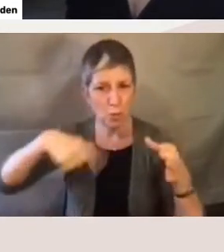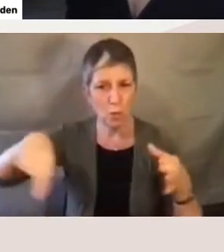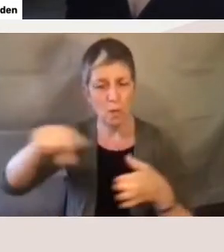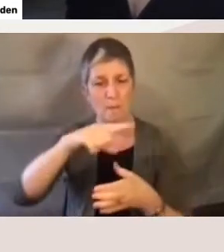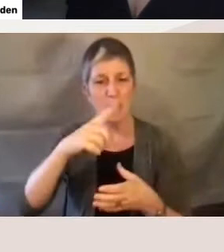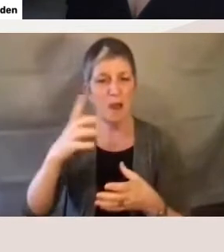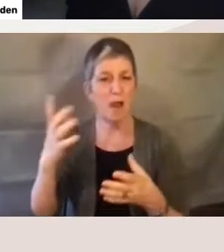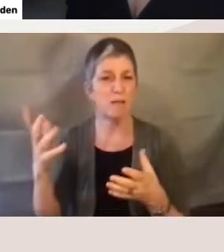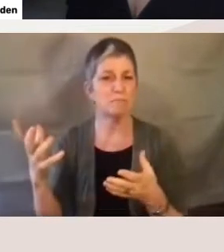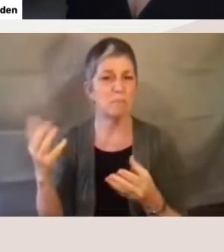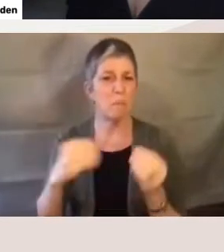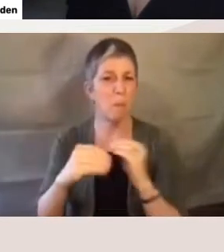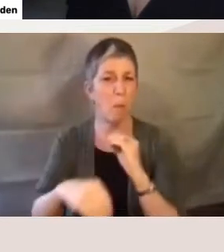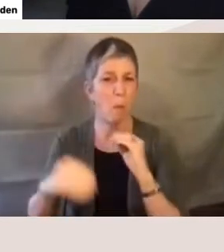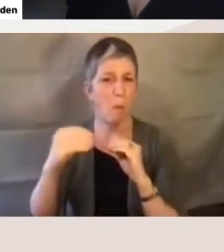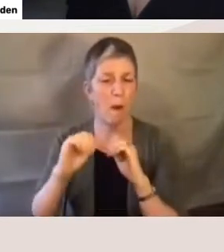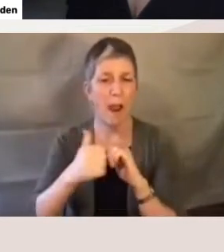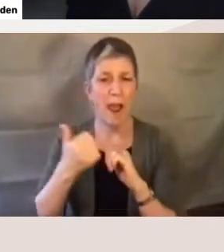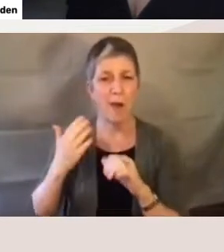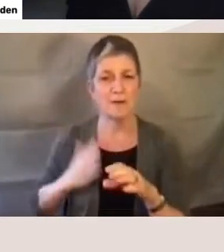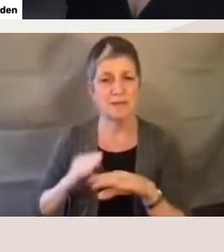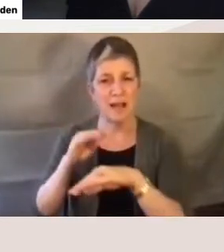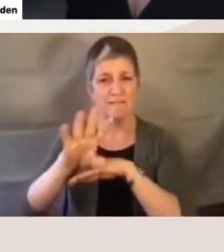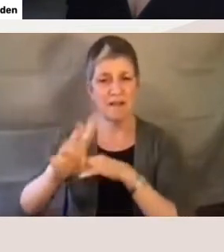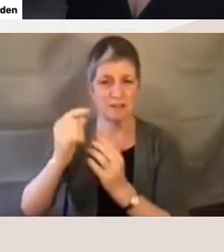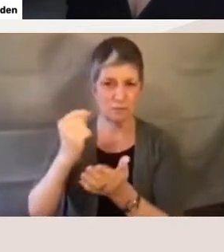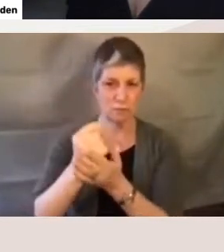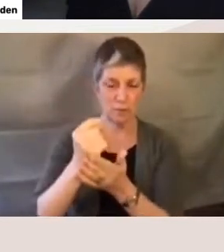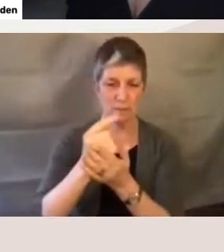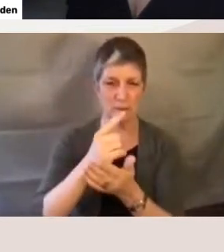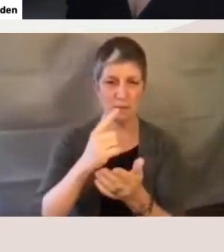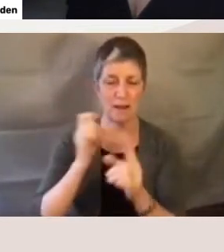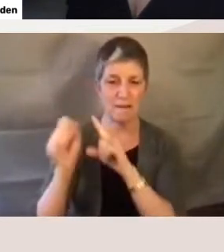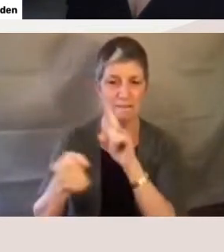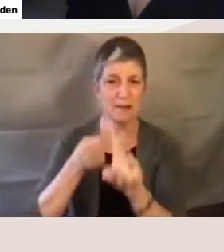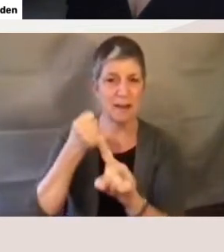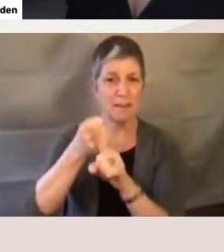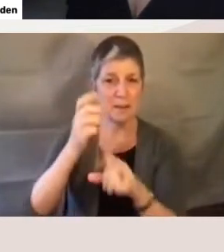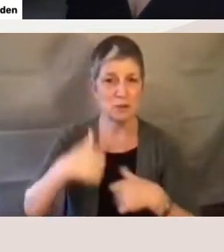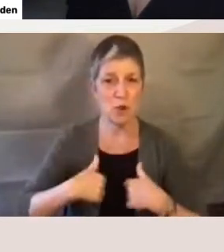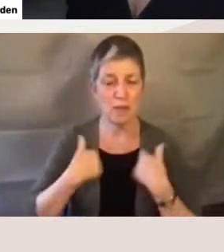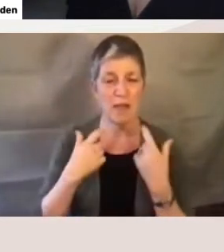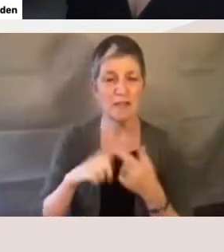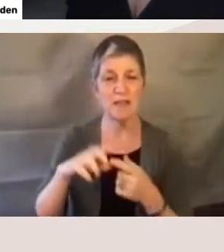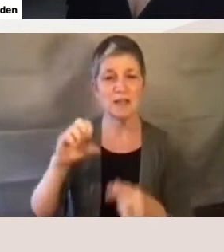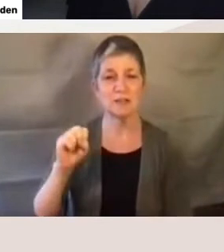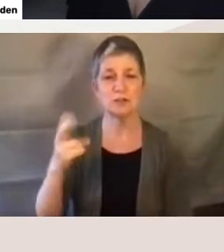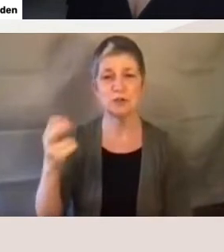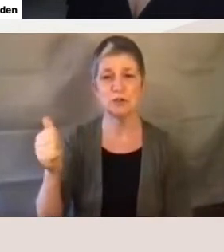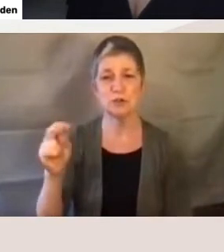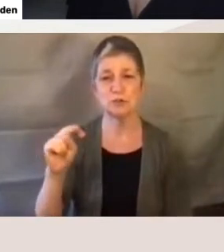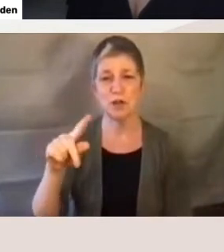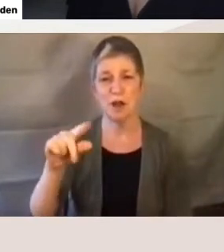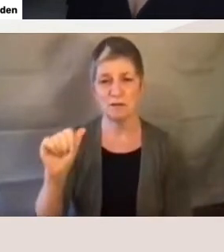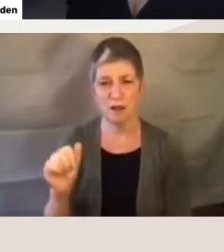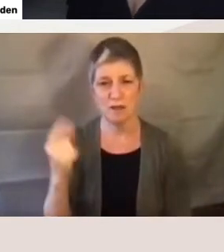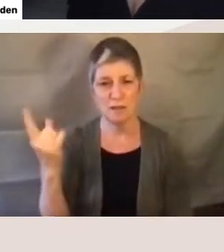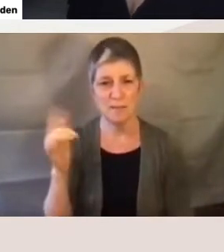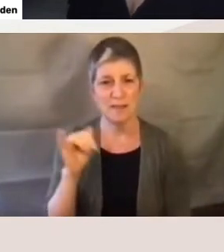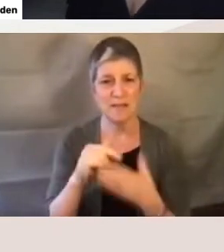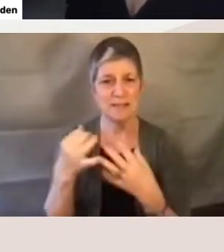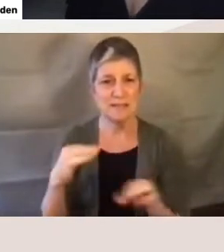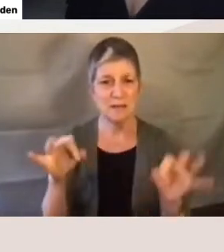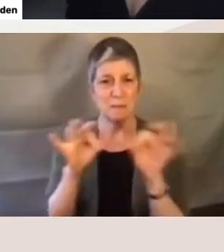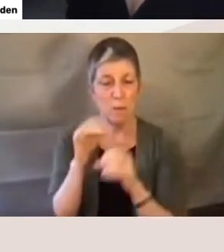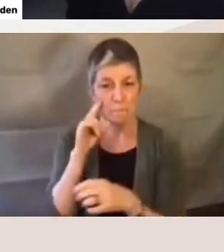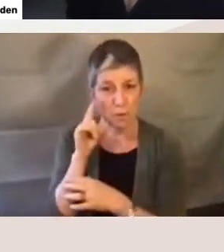little more about how the side effects of treatment have impacted your life. And I think, Shanta, there was something that this has been important